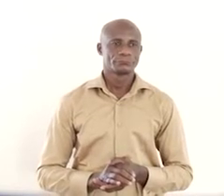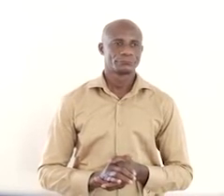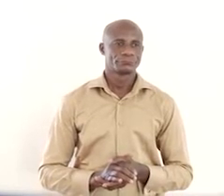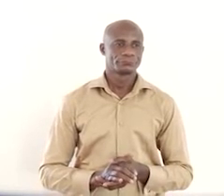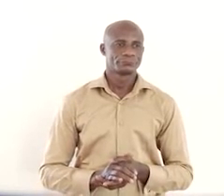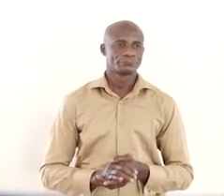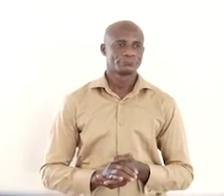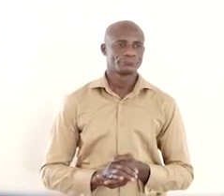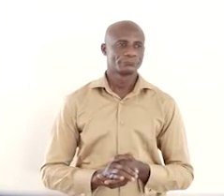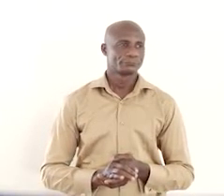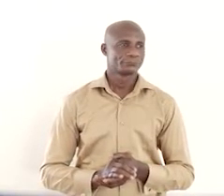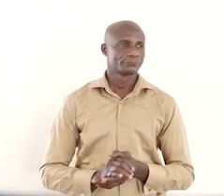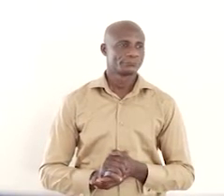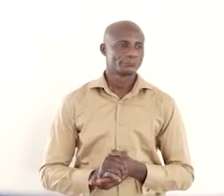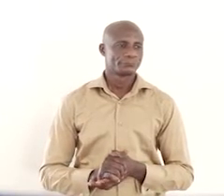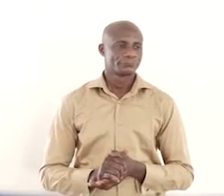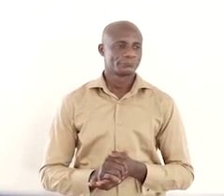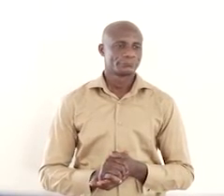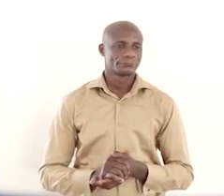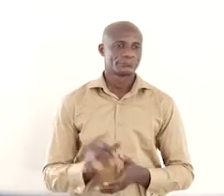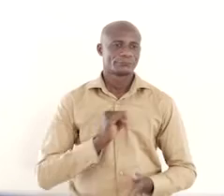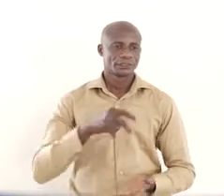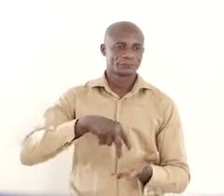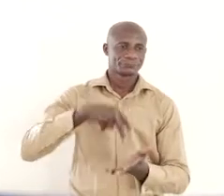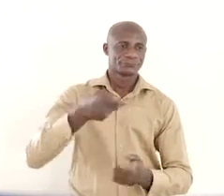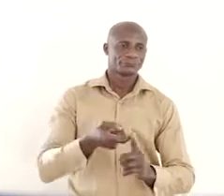terror. I emerge from the Red Sea.